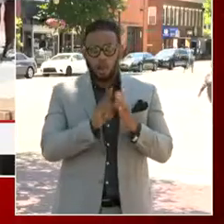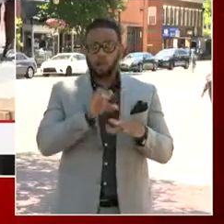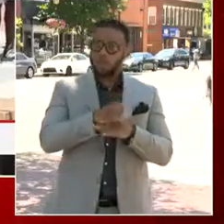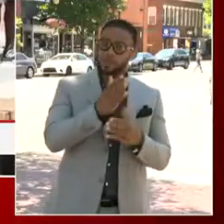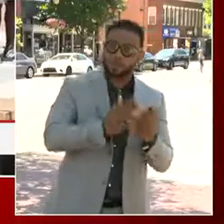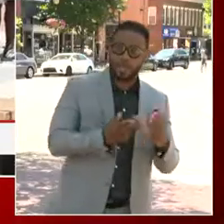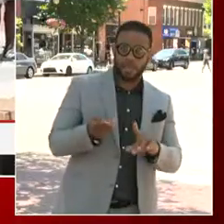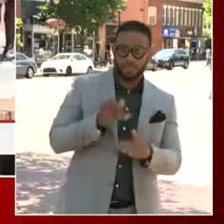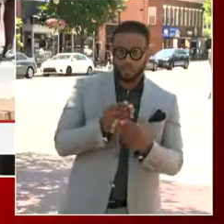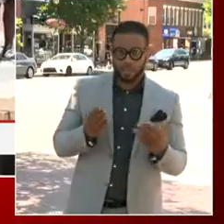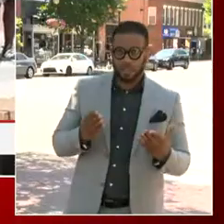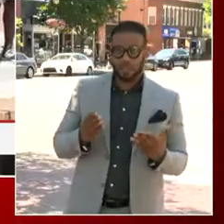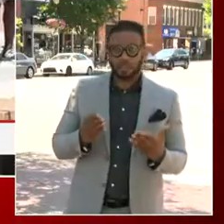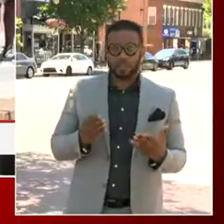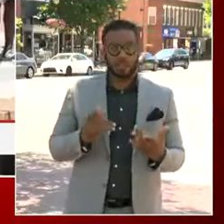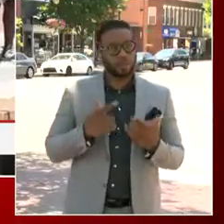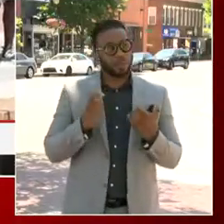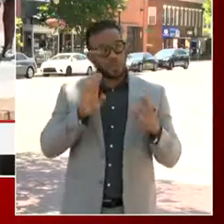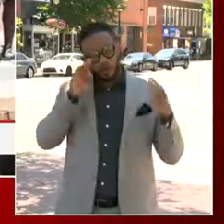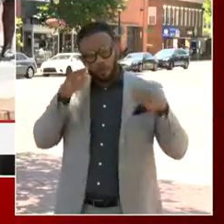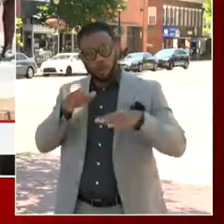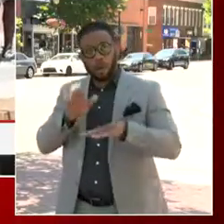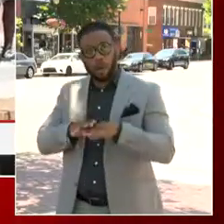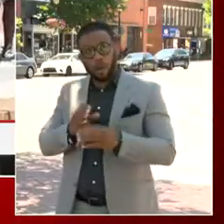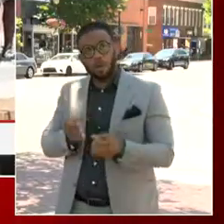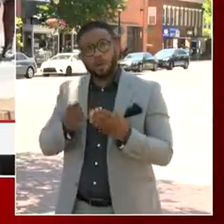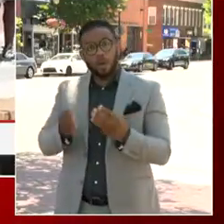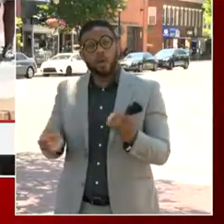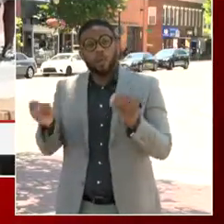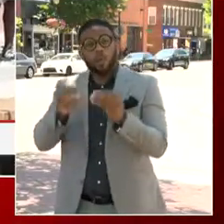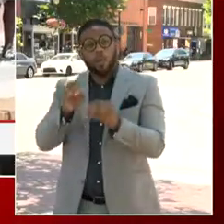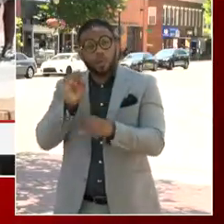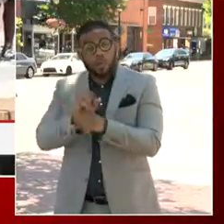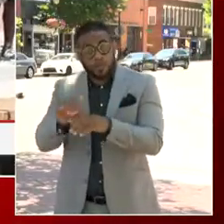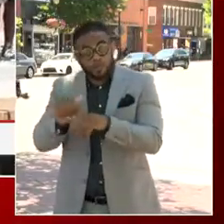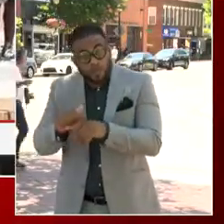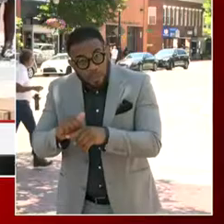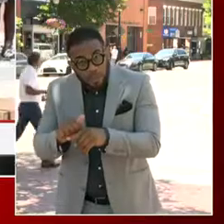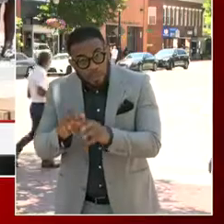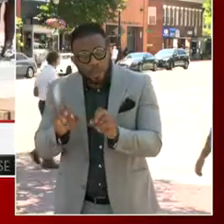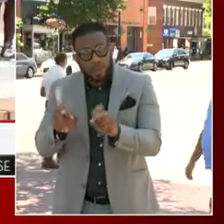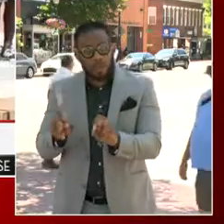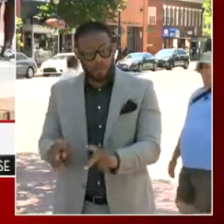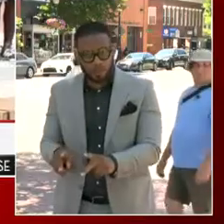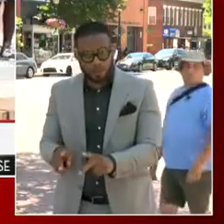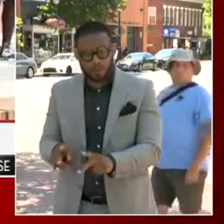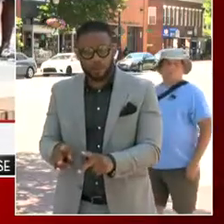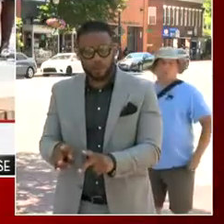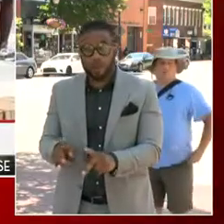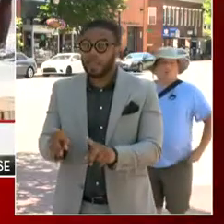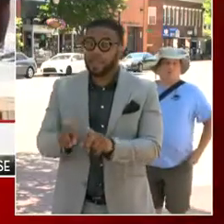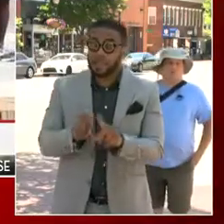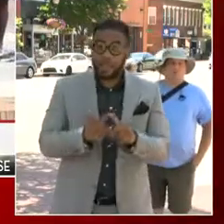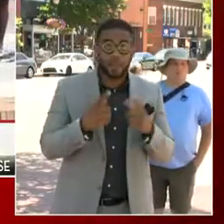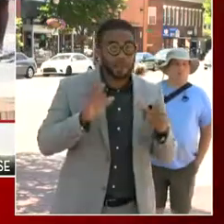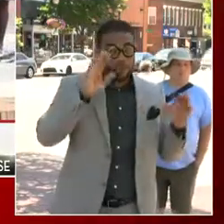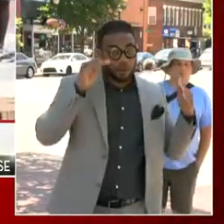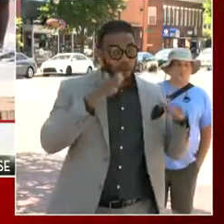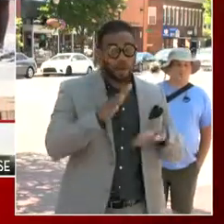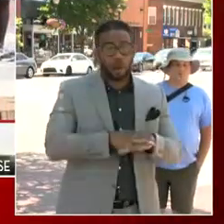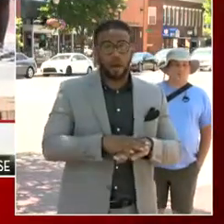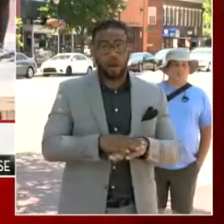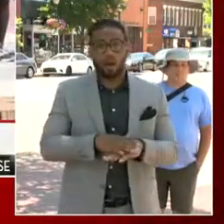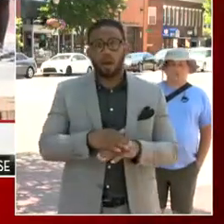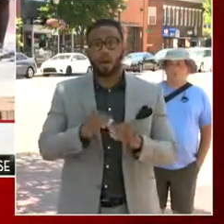things. And it is a big focus on providing more job training and opportunities, and a big focus on